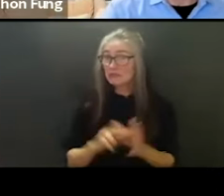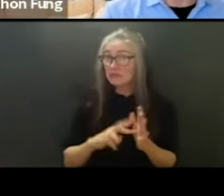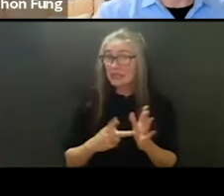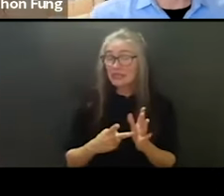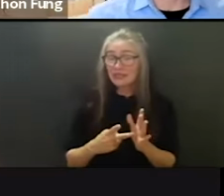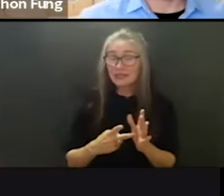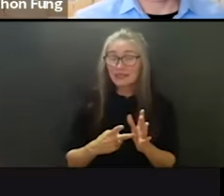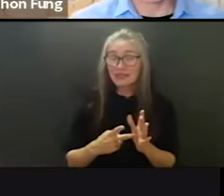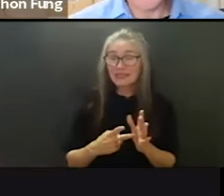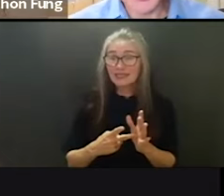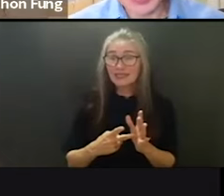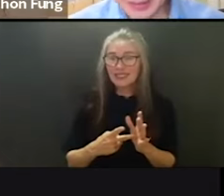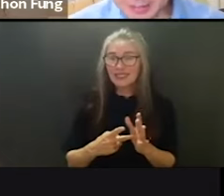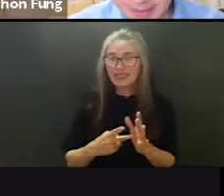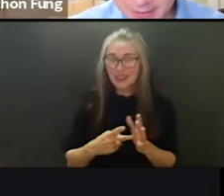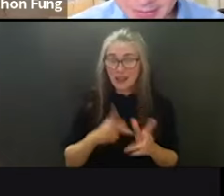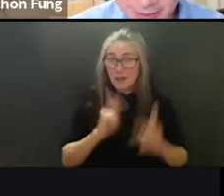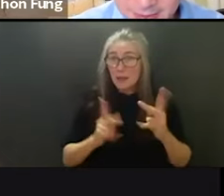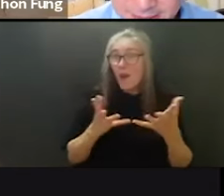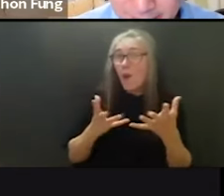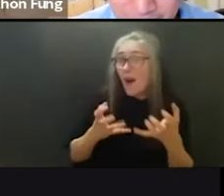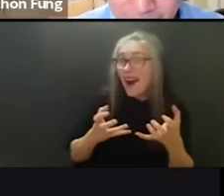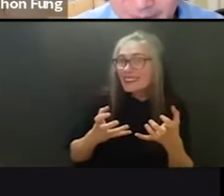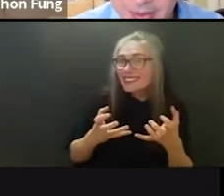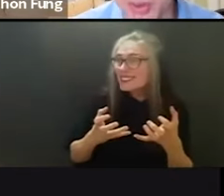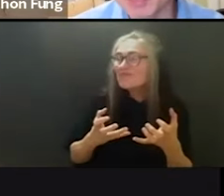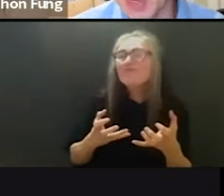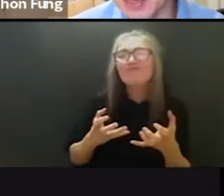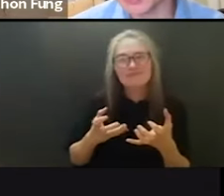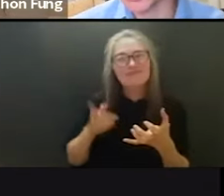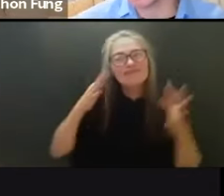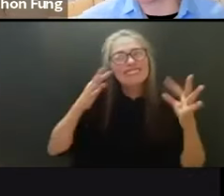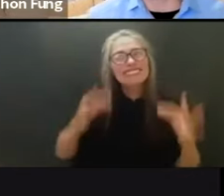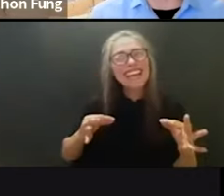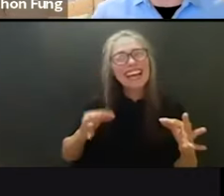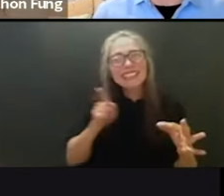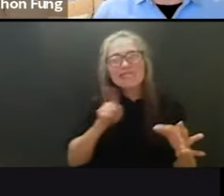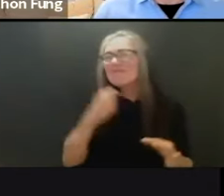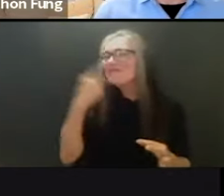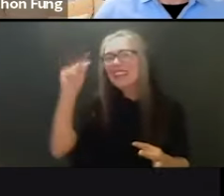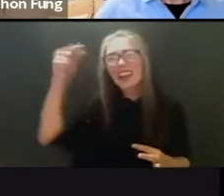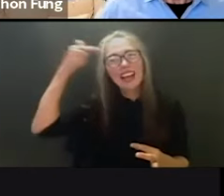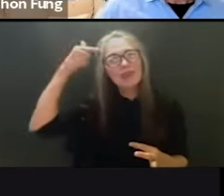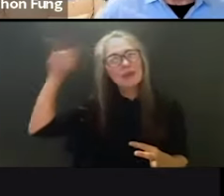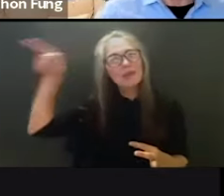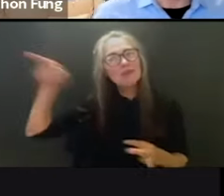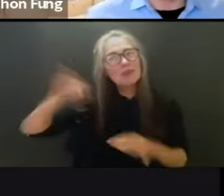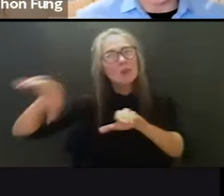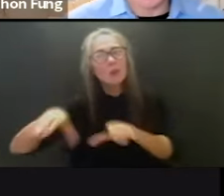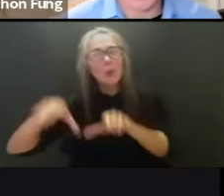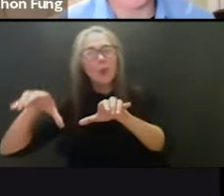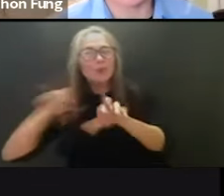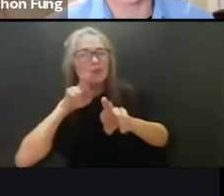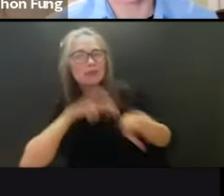people mean? One thing it means is that government is responsive to what people want. And